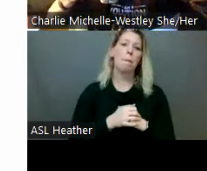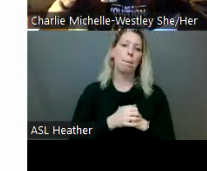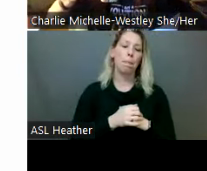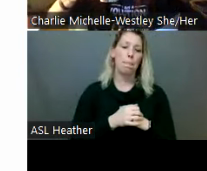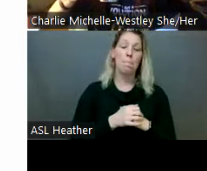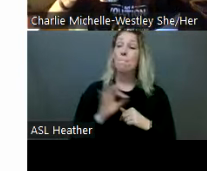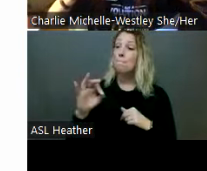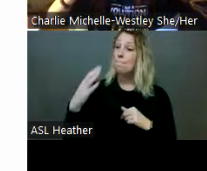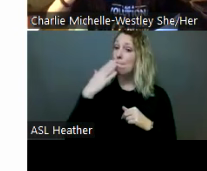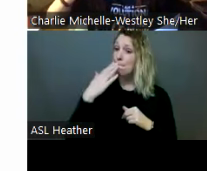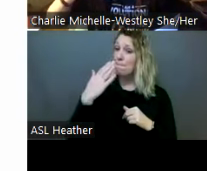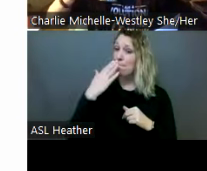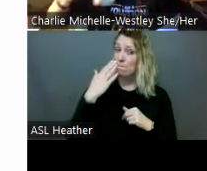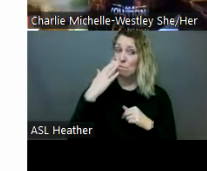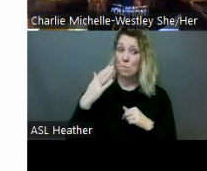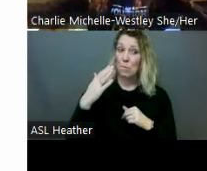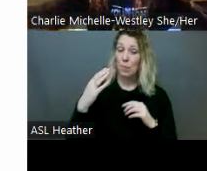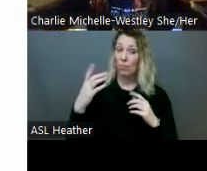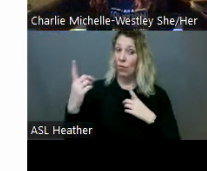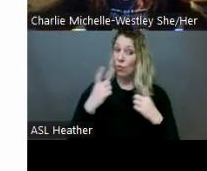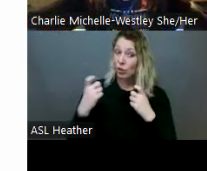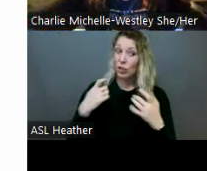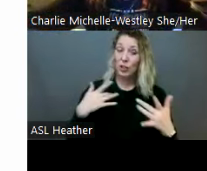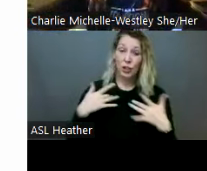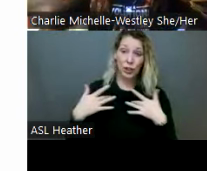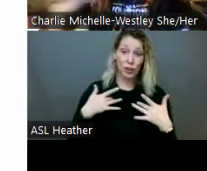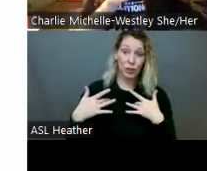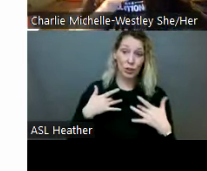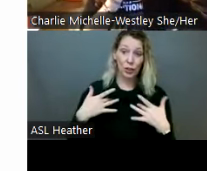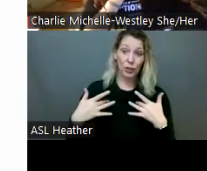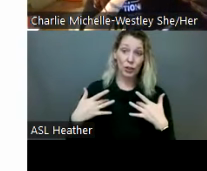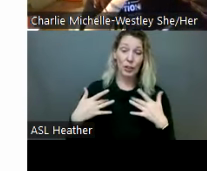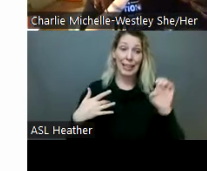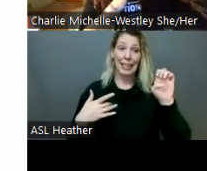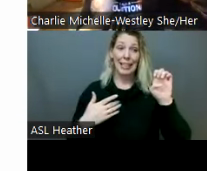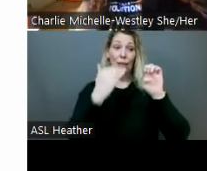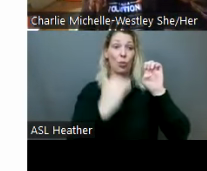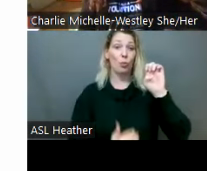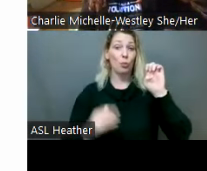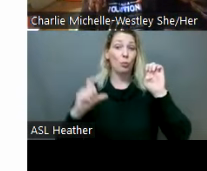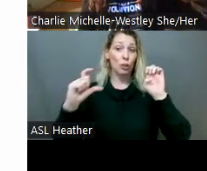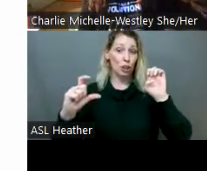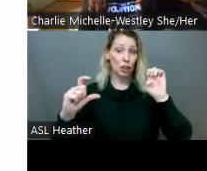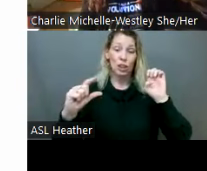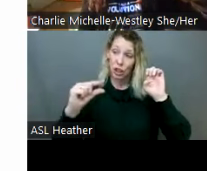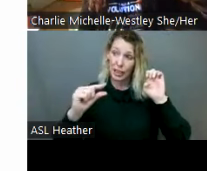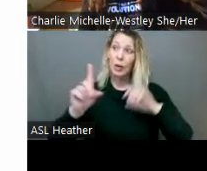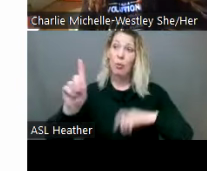Thank you. Are there any questions or concerns with E through G1?